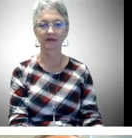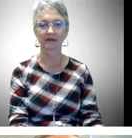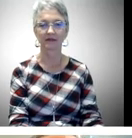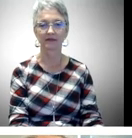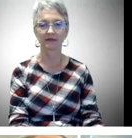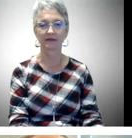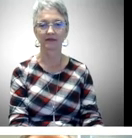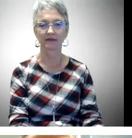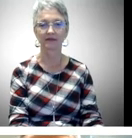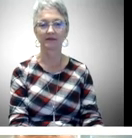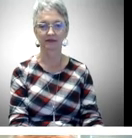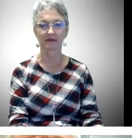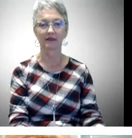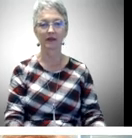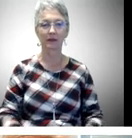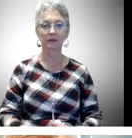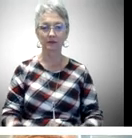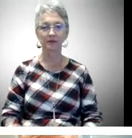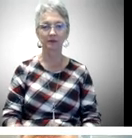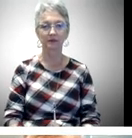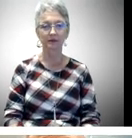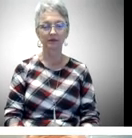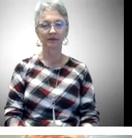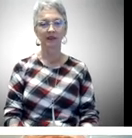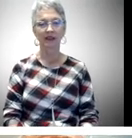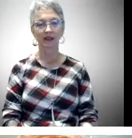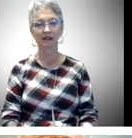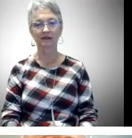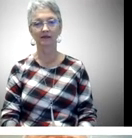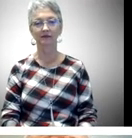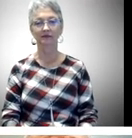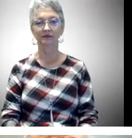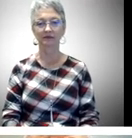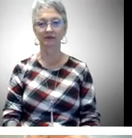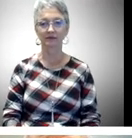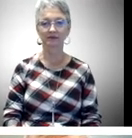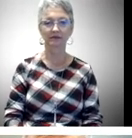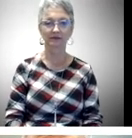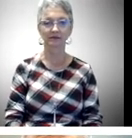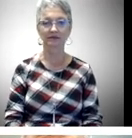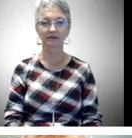we'll talk later about the next slide. And so regarding